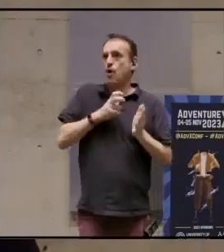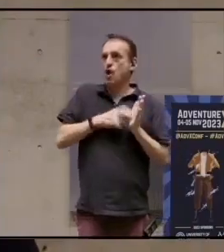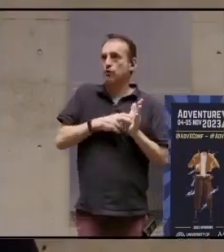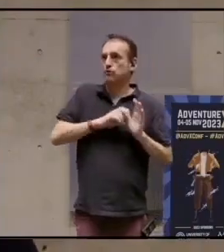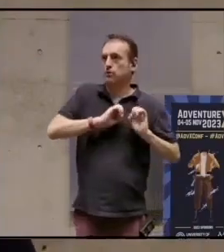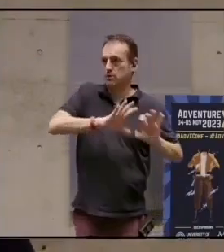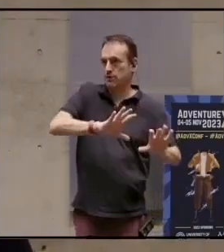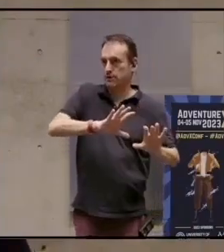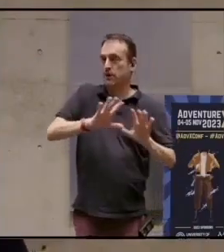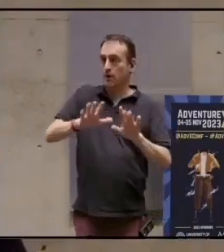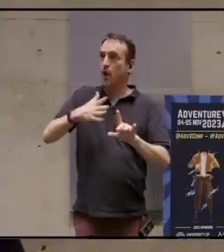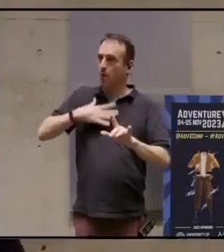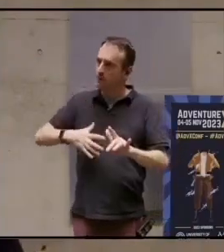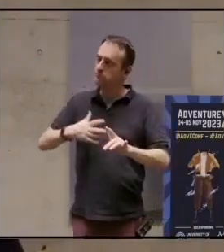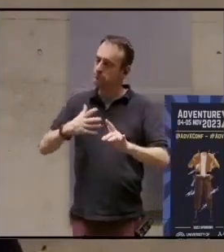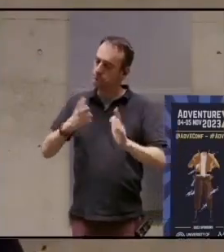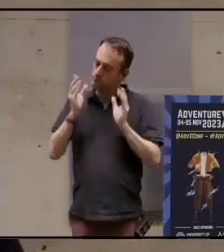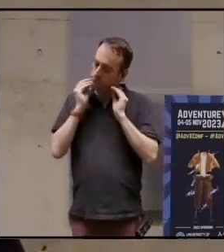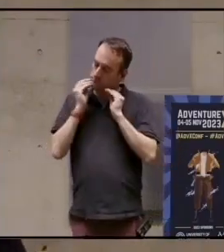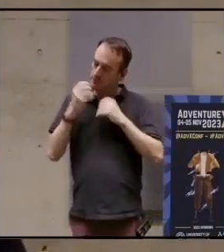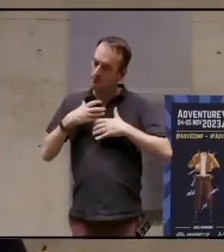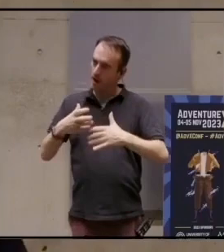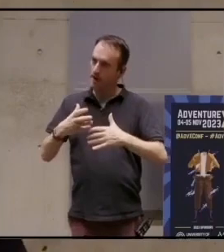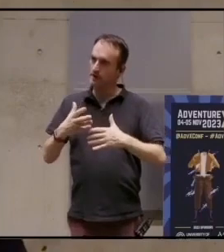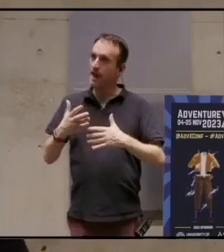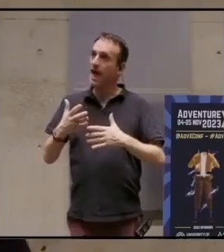Once we hit our stride,